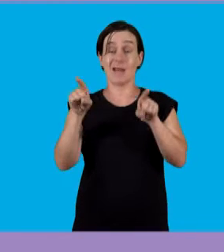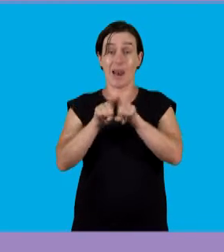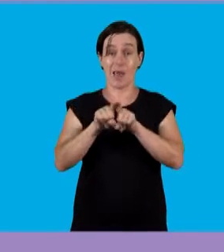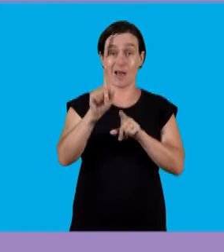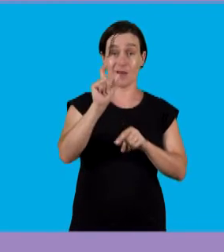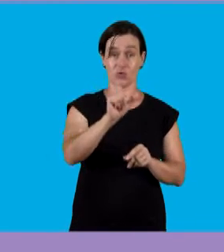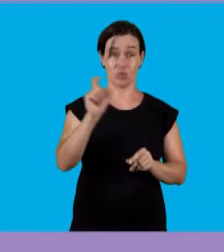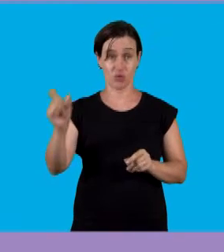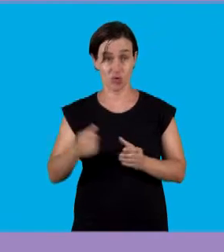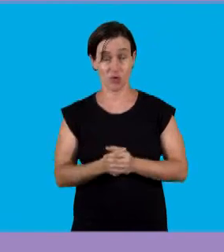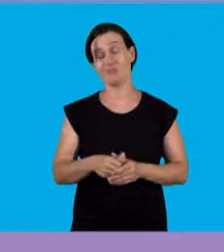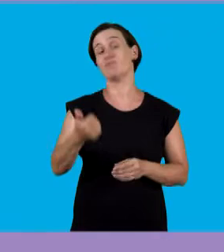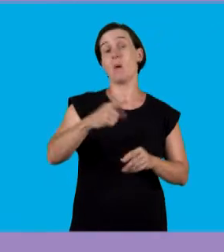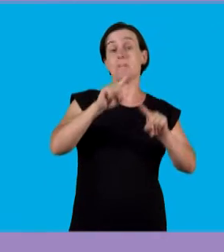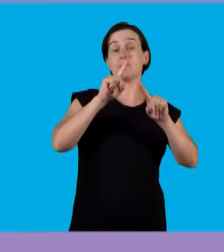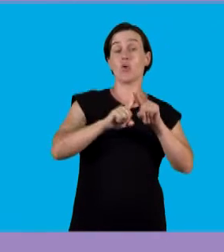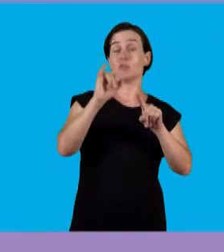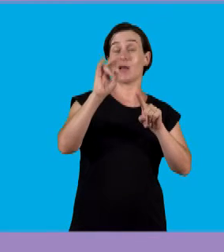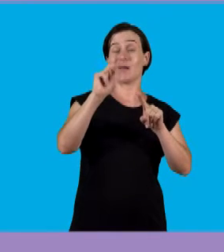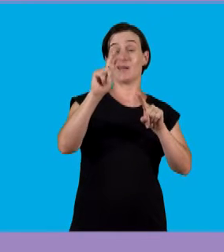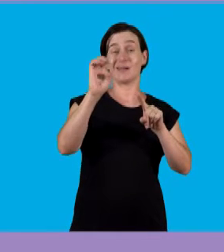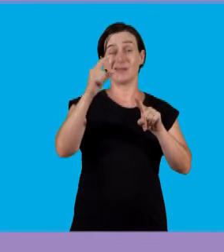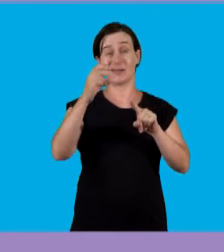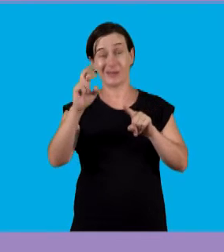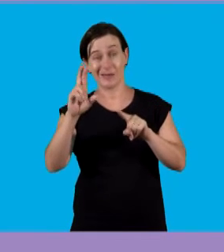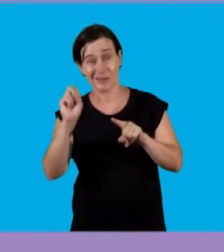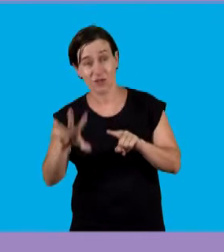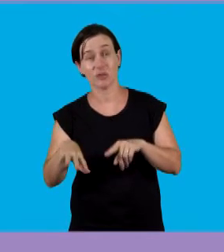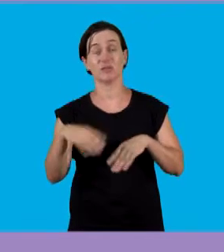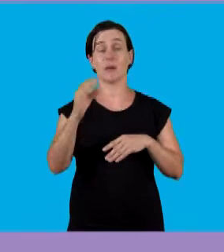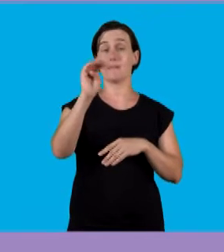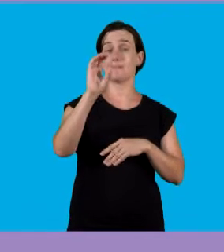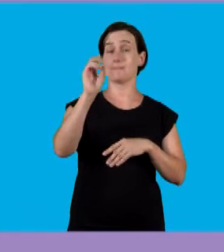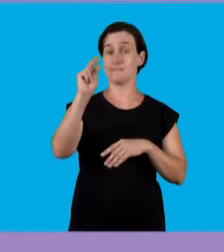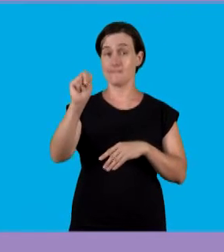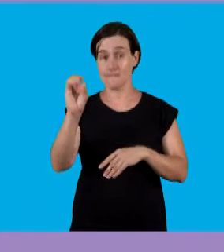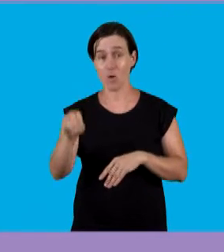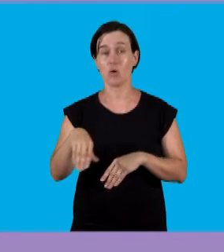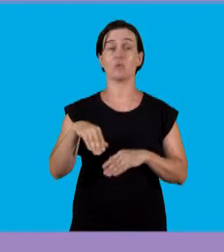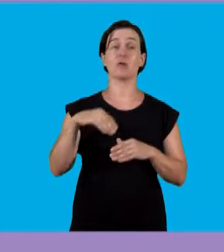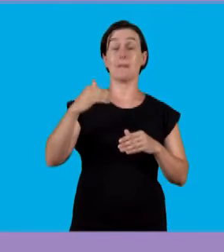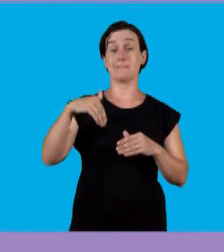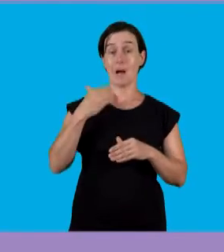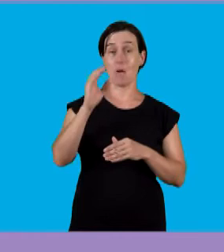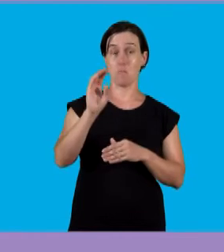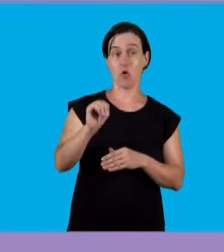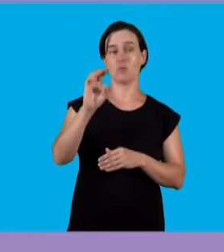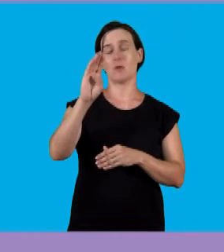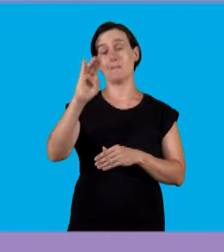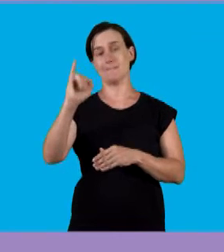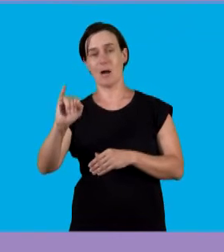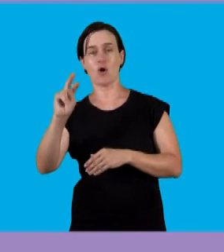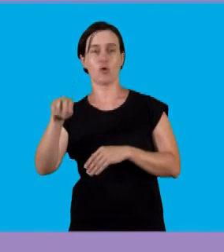multiply integers and monomials by monomials, binomials, and trinomials.